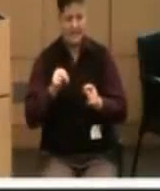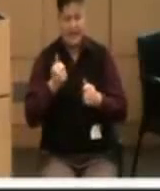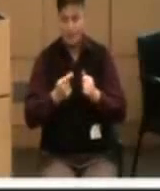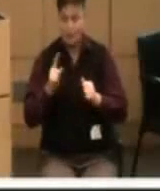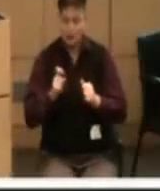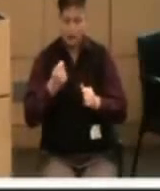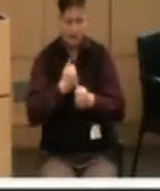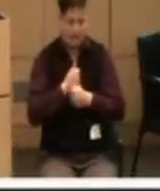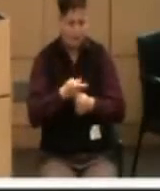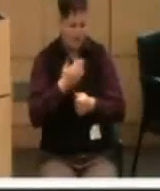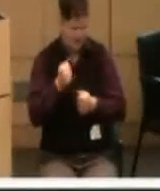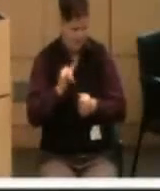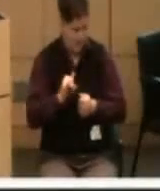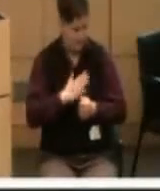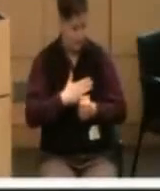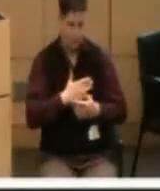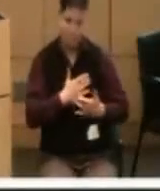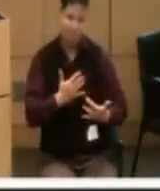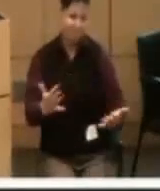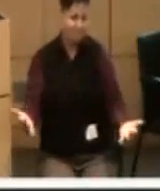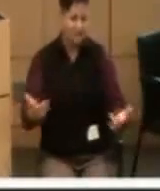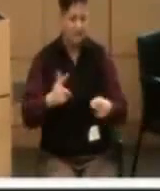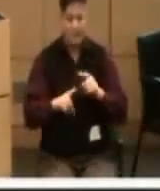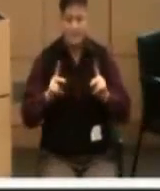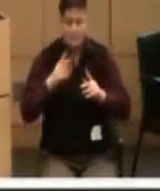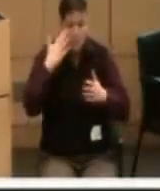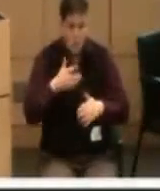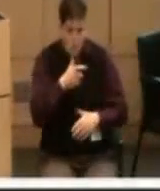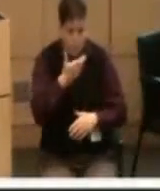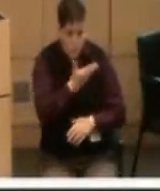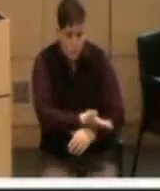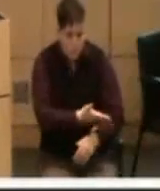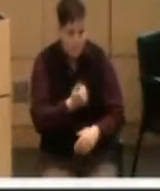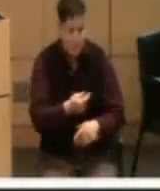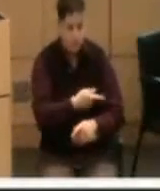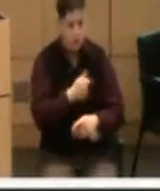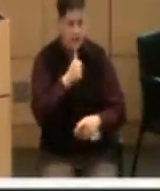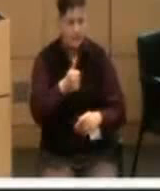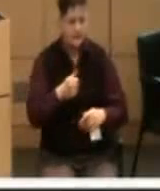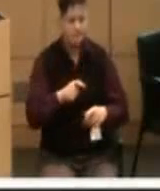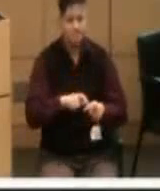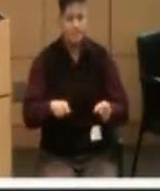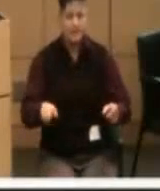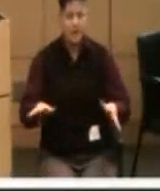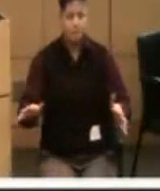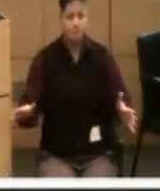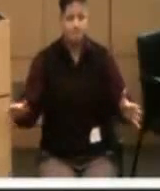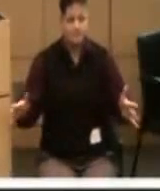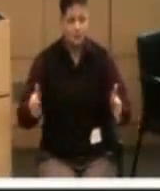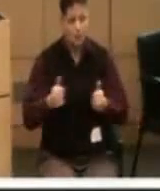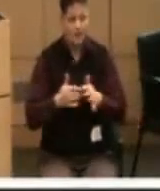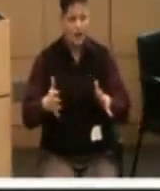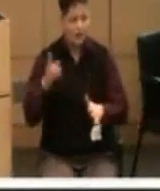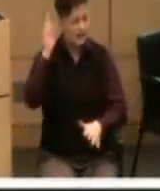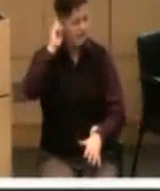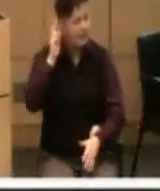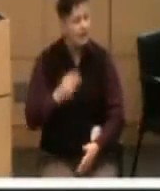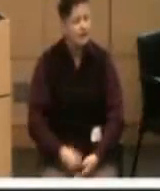because she's that way, but they don't know her because she doesn't come out without the implant.